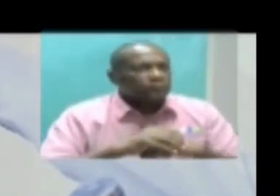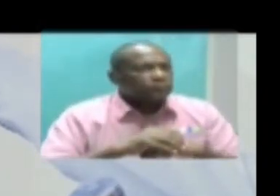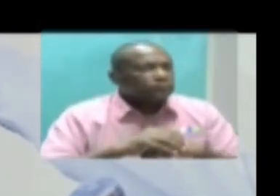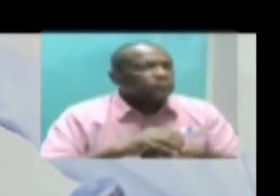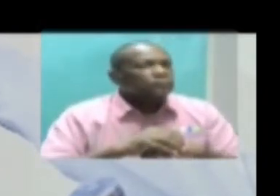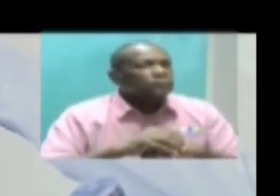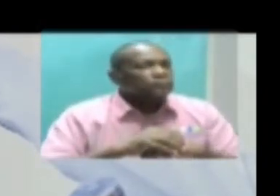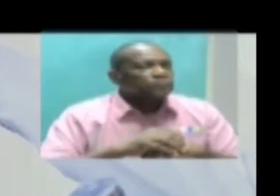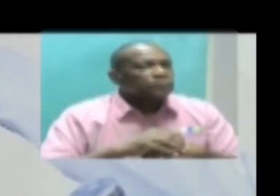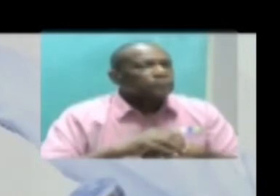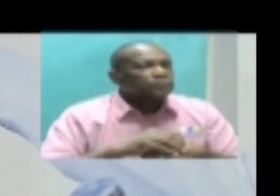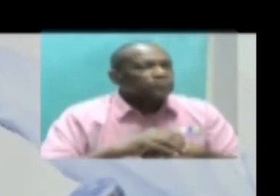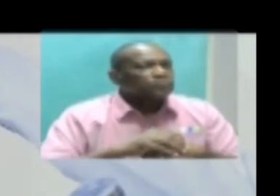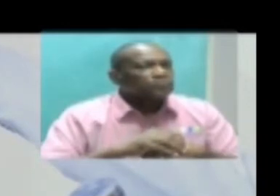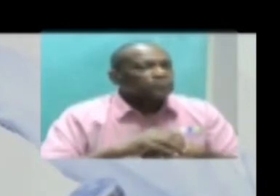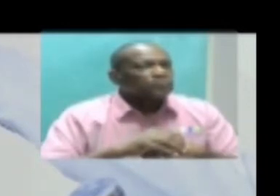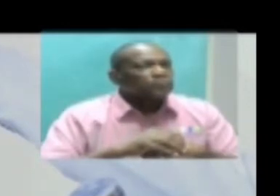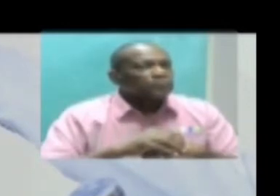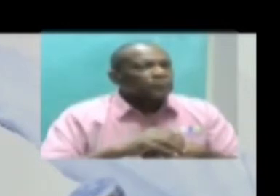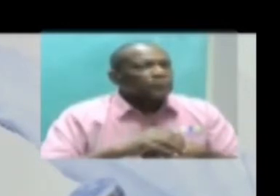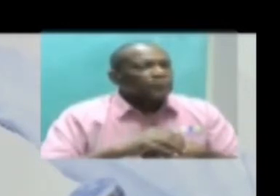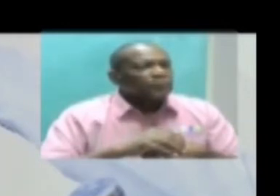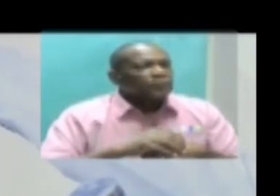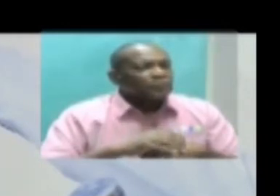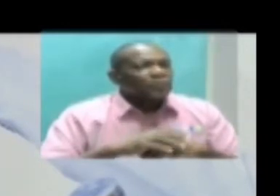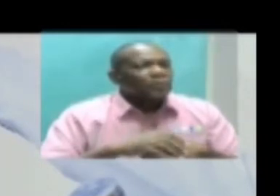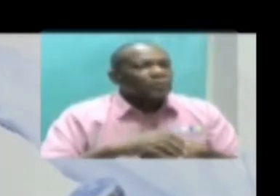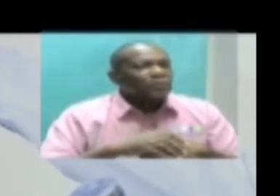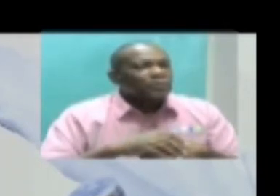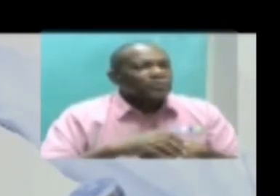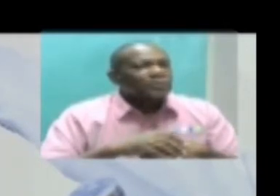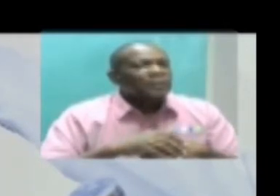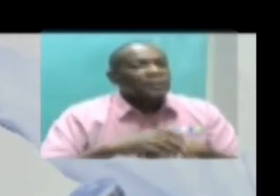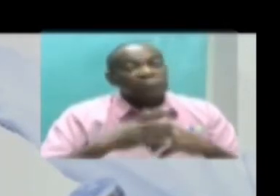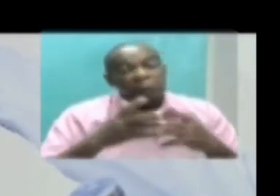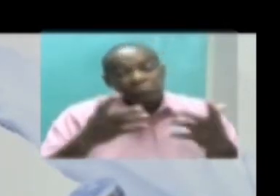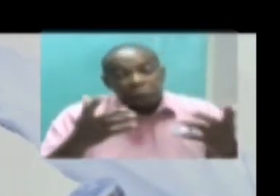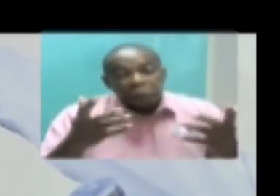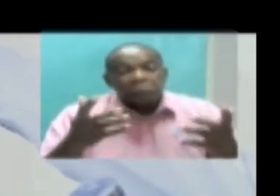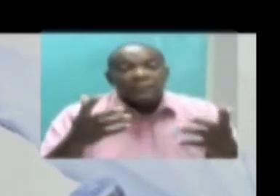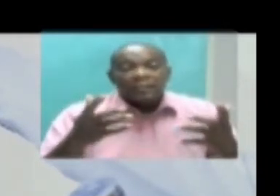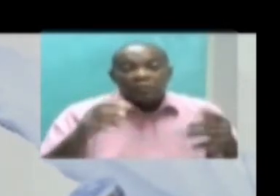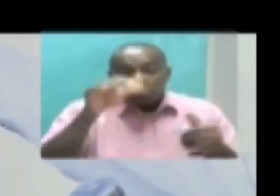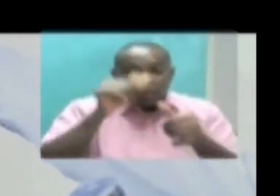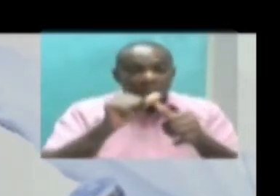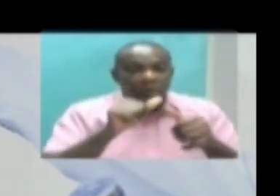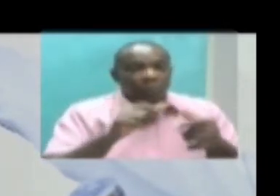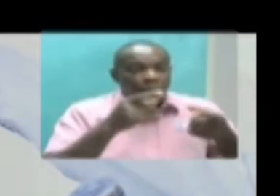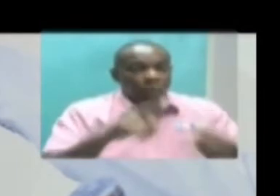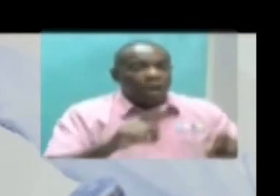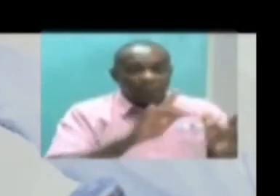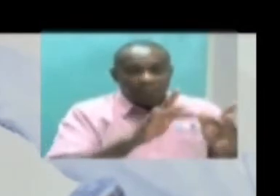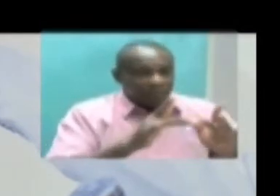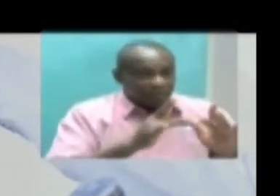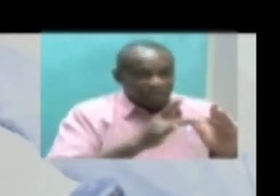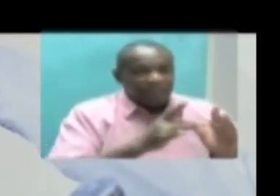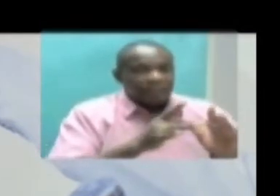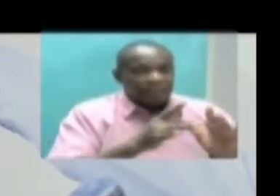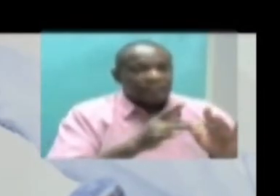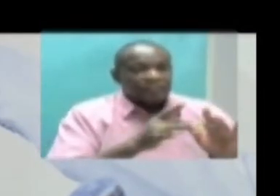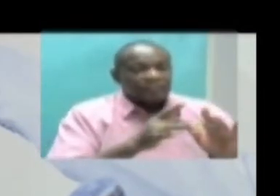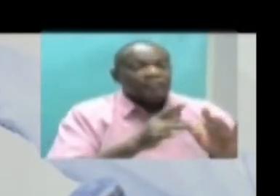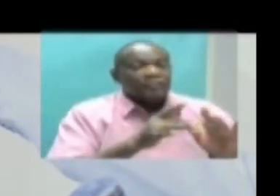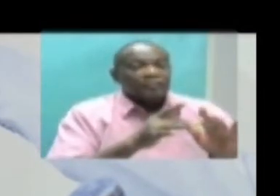human encounter? Yeah. So therefore, if I'm in school I'm in Form 1, let's say, mm-hmm. I meet a